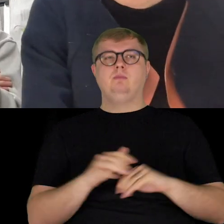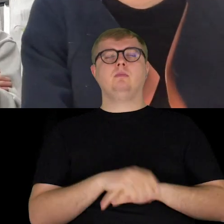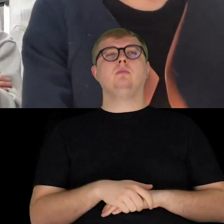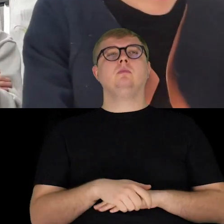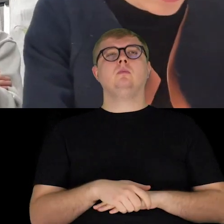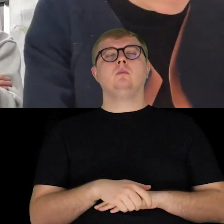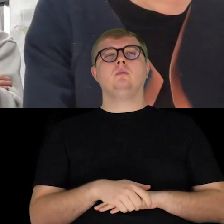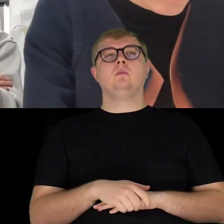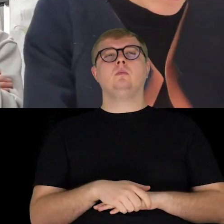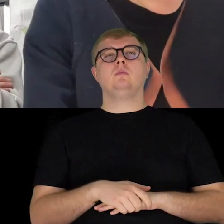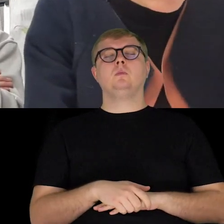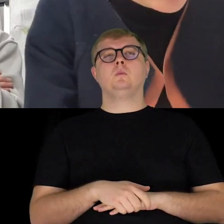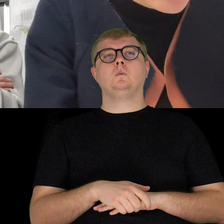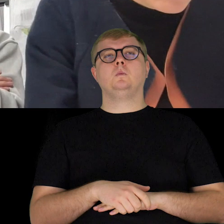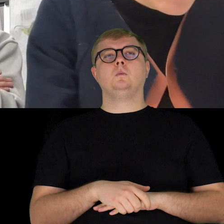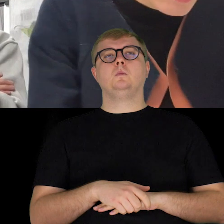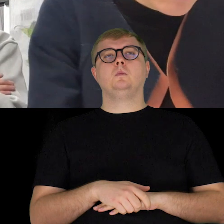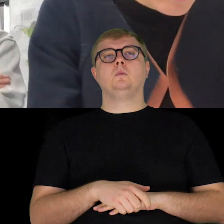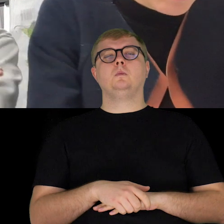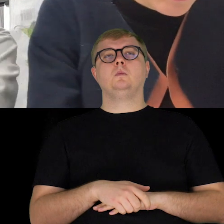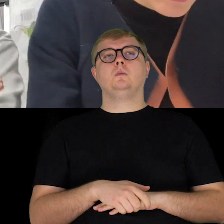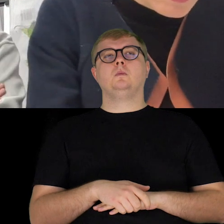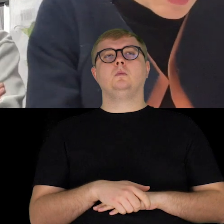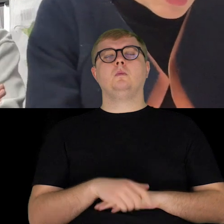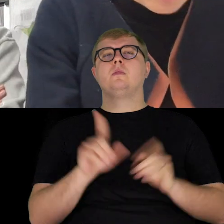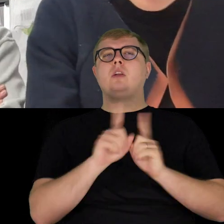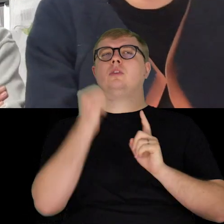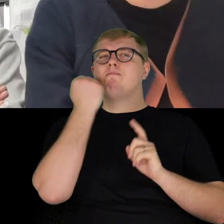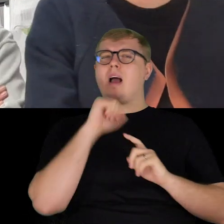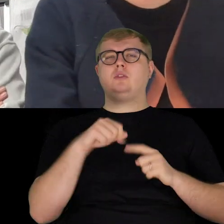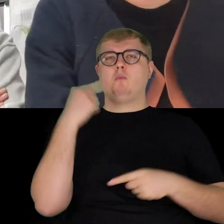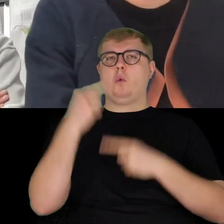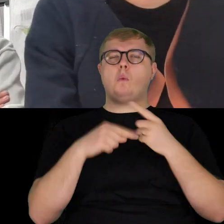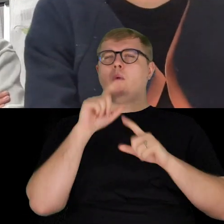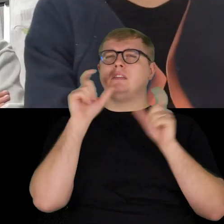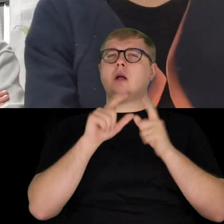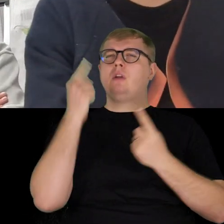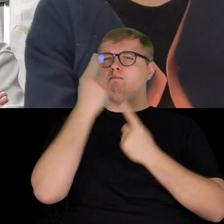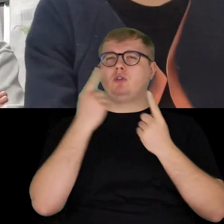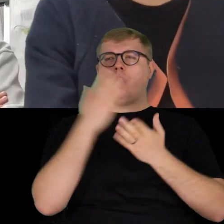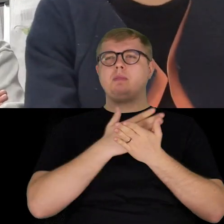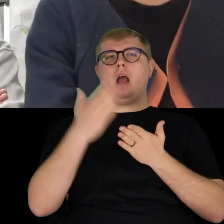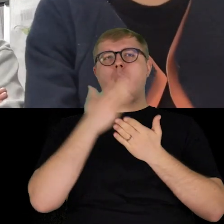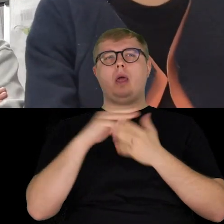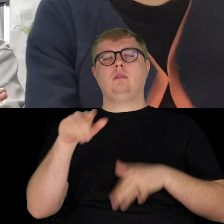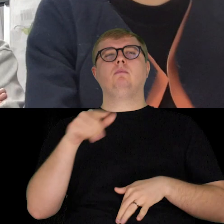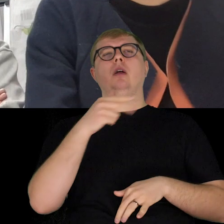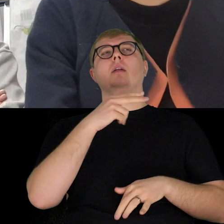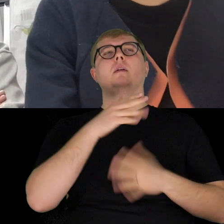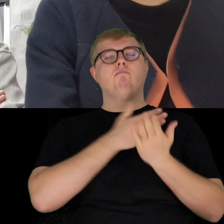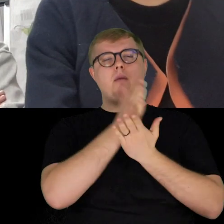like super productive to think further about this transdisciplinary